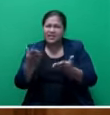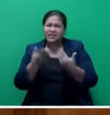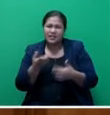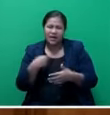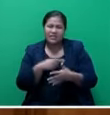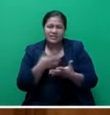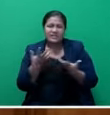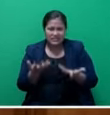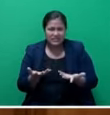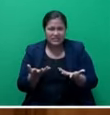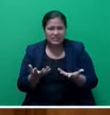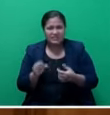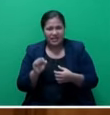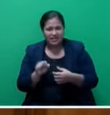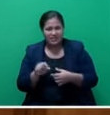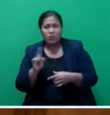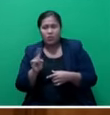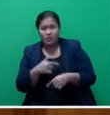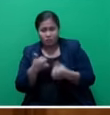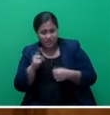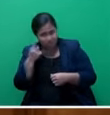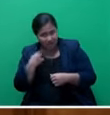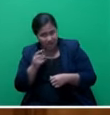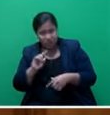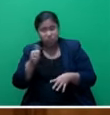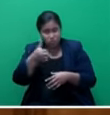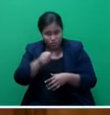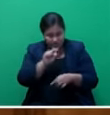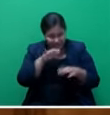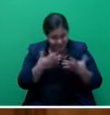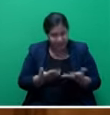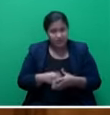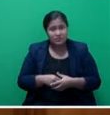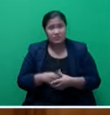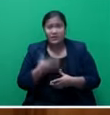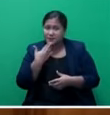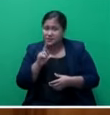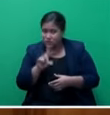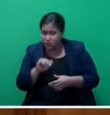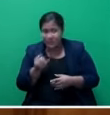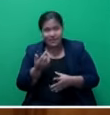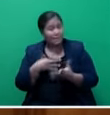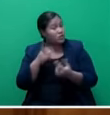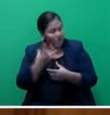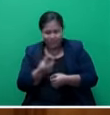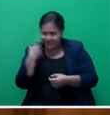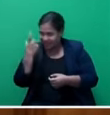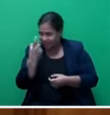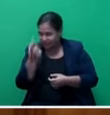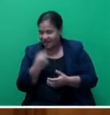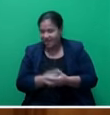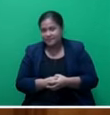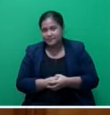urgency. Whatever model that we are trying to adopt, please do it with a sense of urgency.